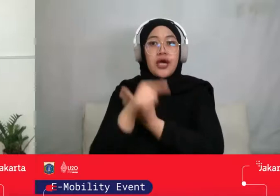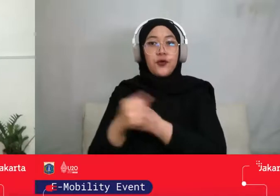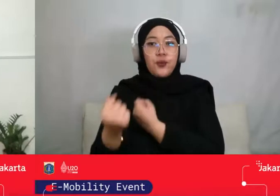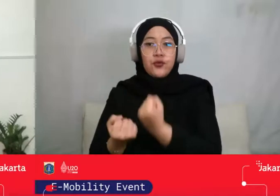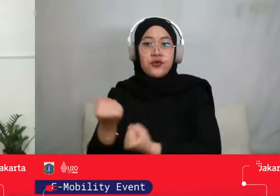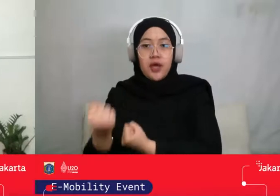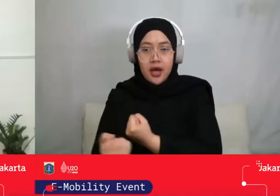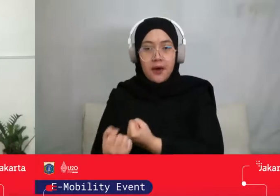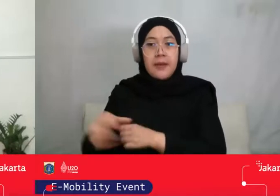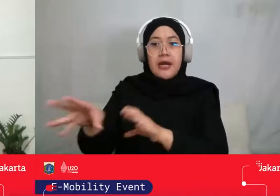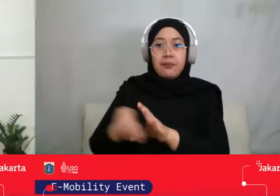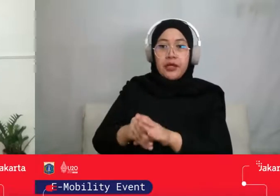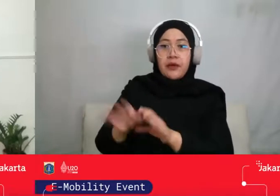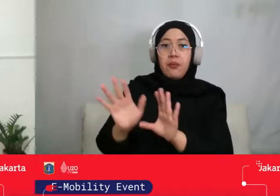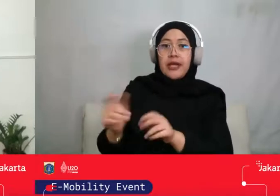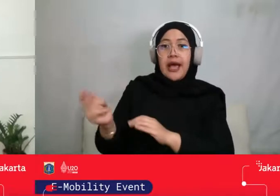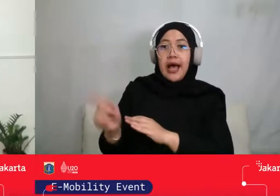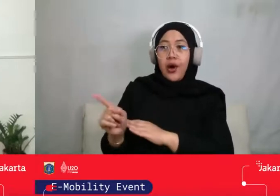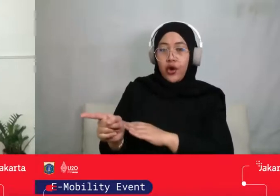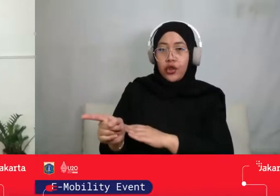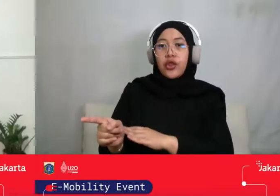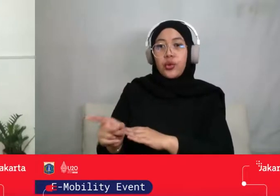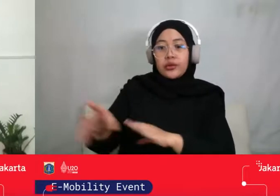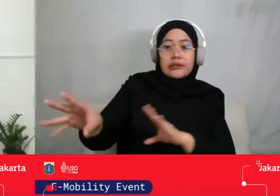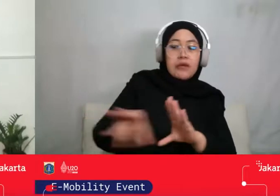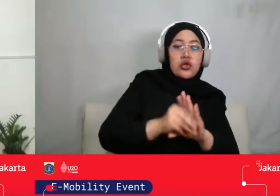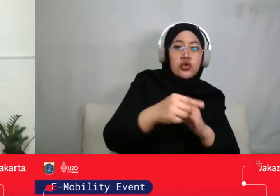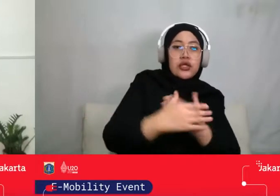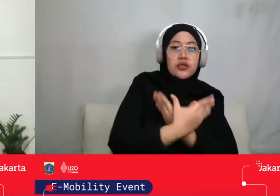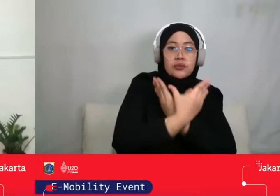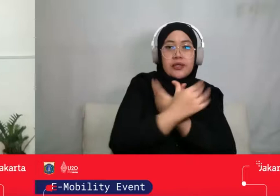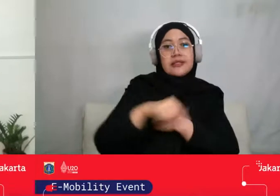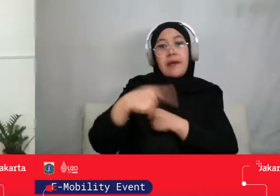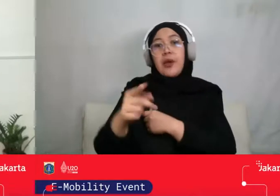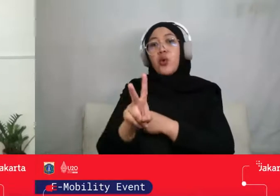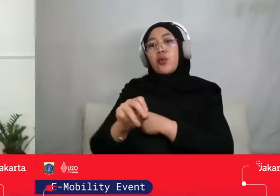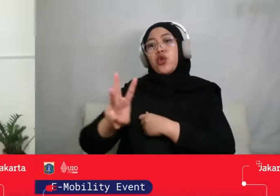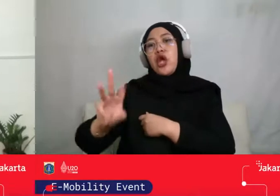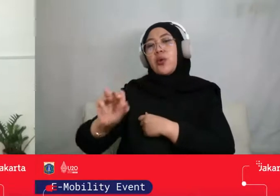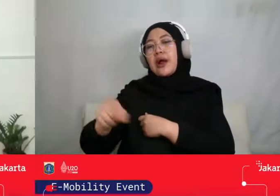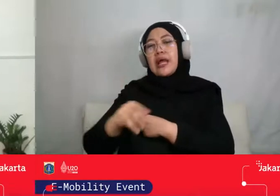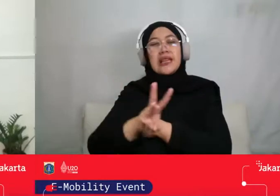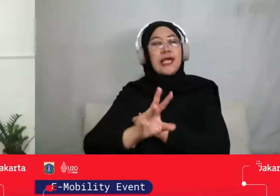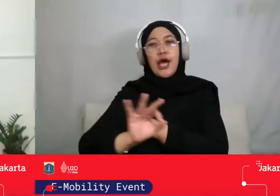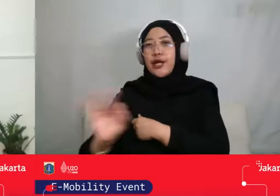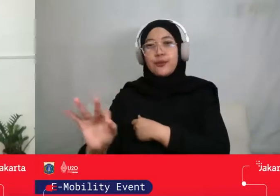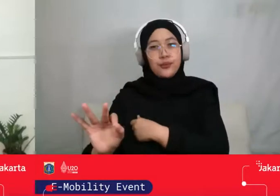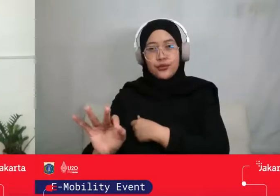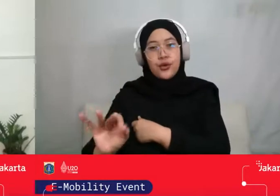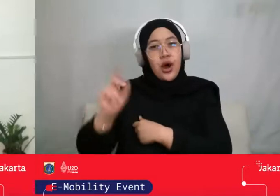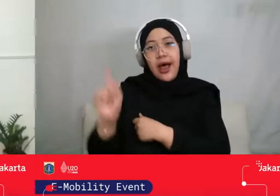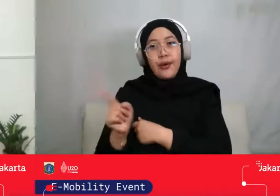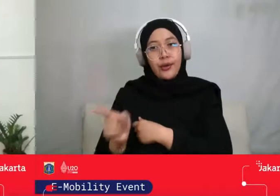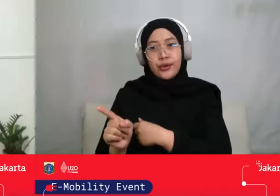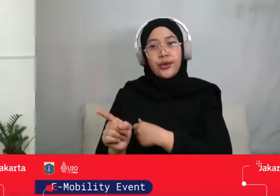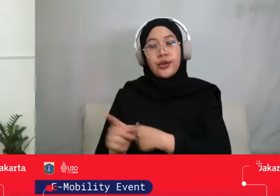buses into their fleet. And by 2030, they expect about 3,000 micro buses in their fleet. So yeah, it's an important consideration